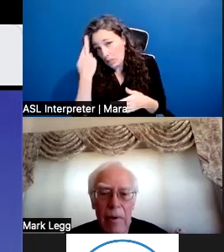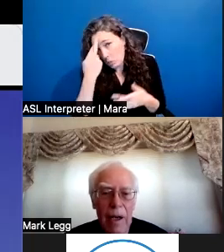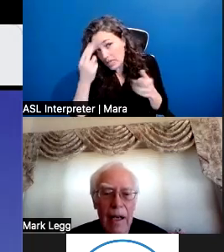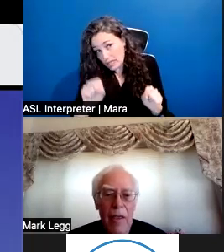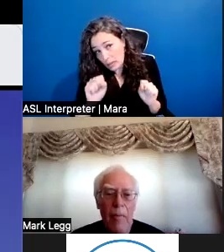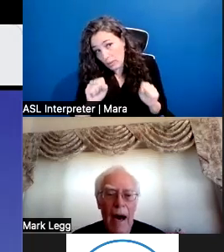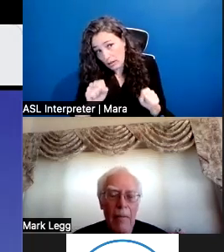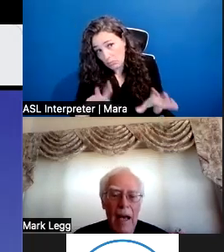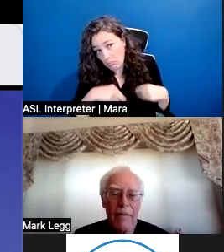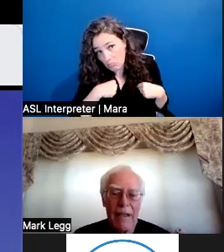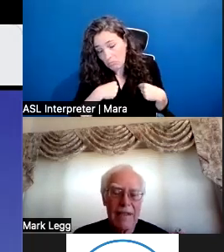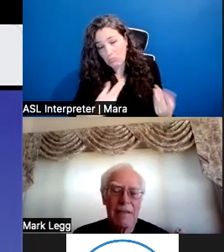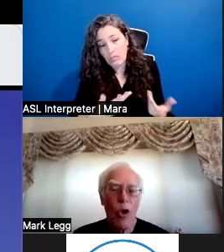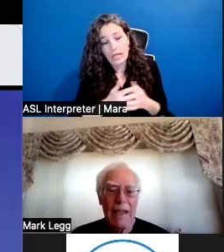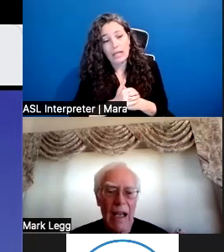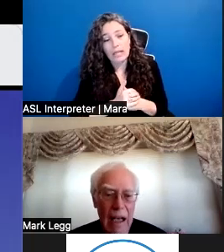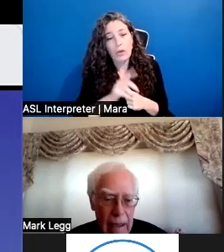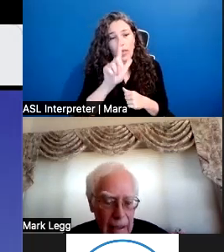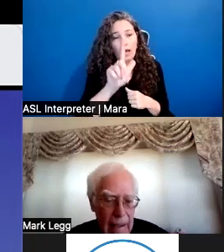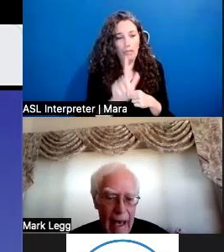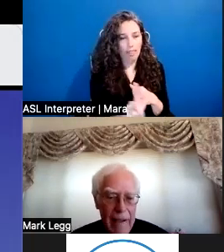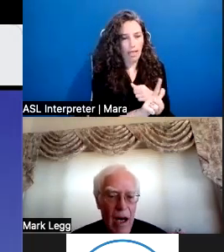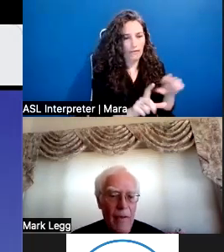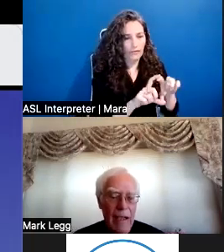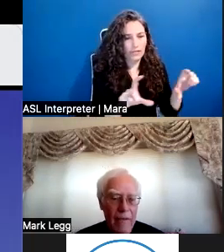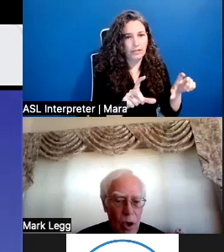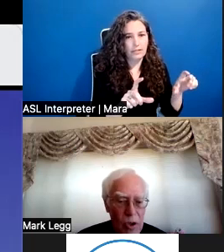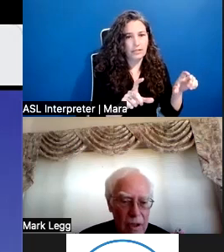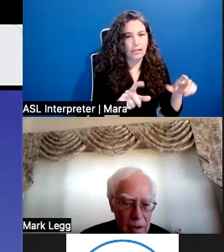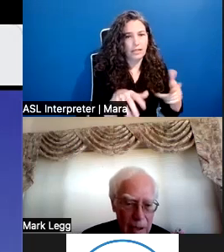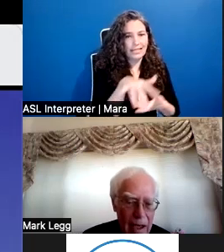Very important. The bottom left is the smoking gun. And on the